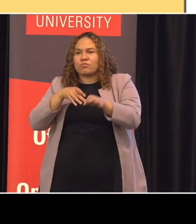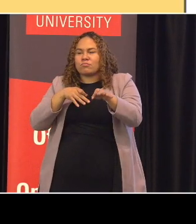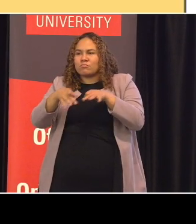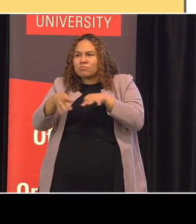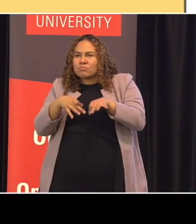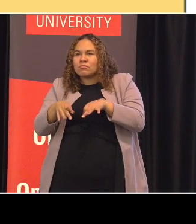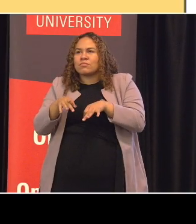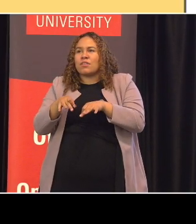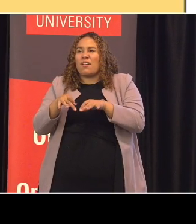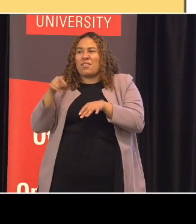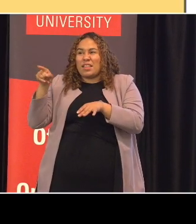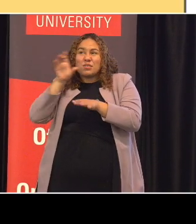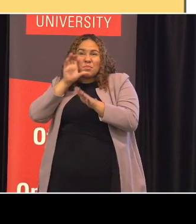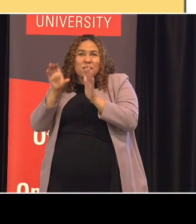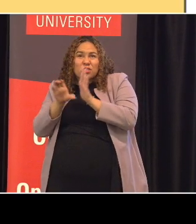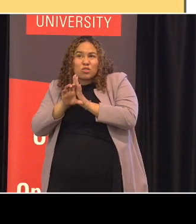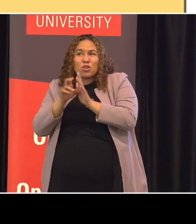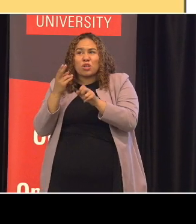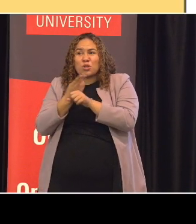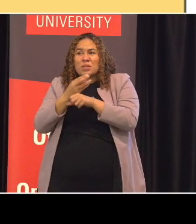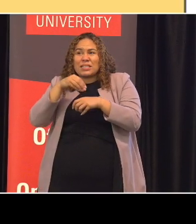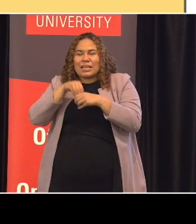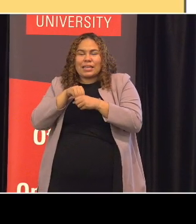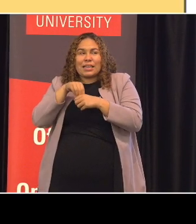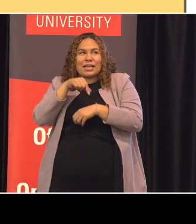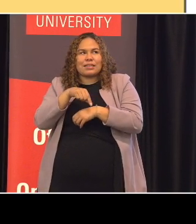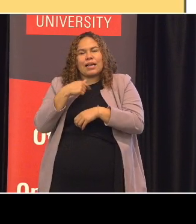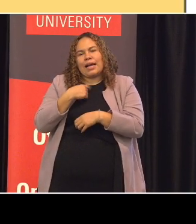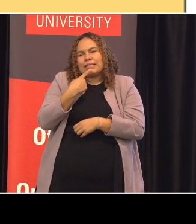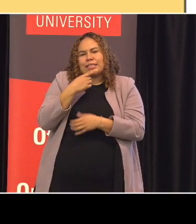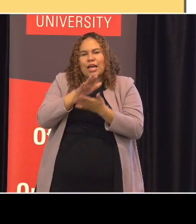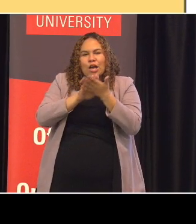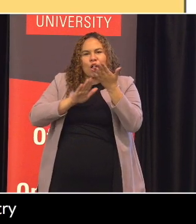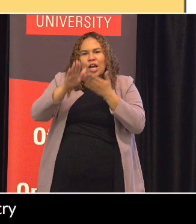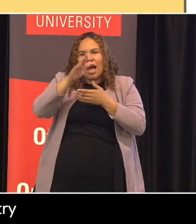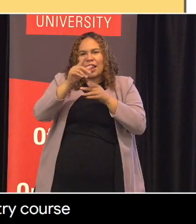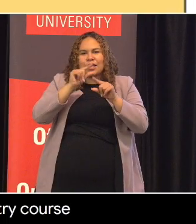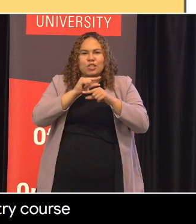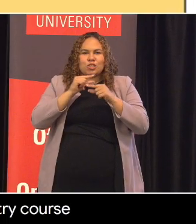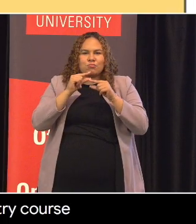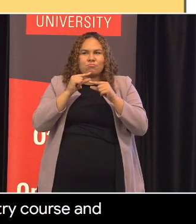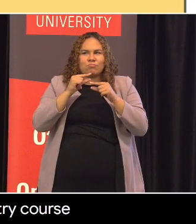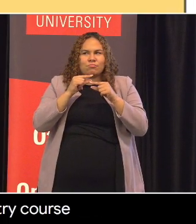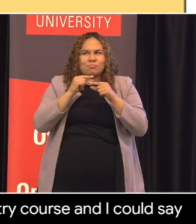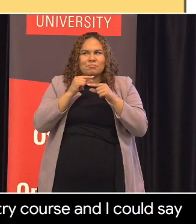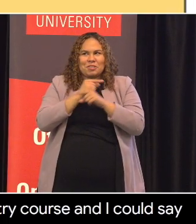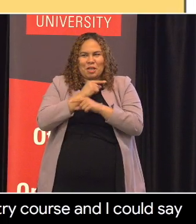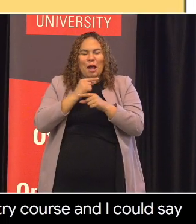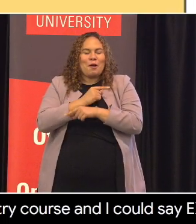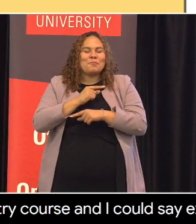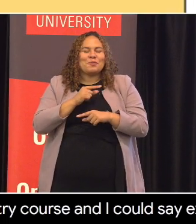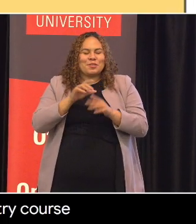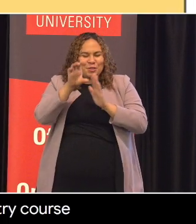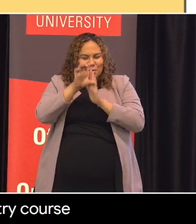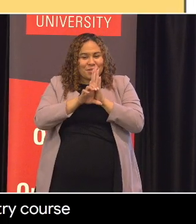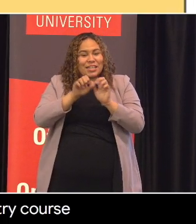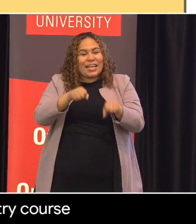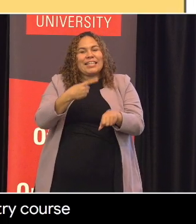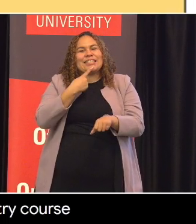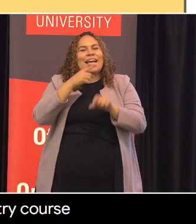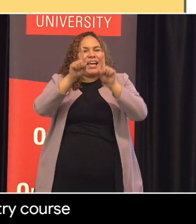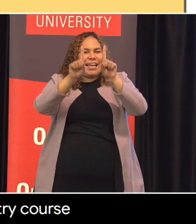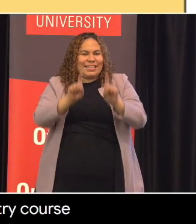of the attached image being used in this case, I say a college geometry course, and I could say exam.